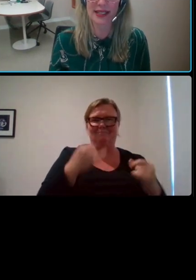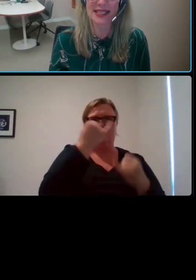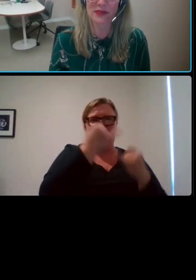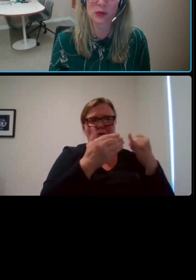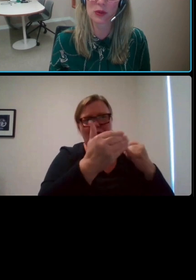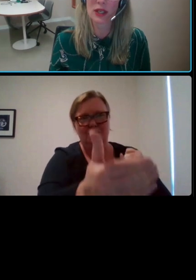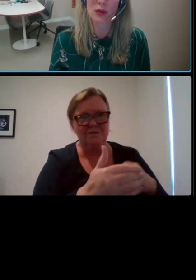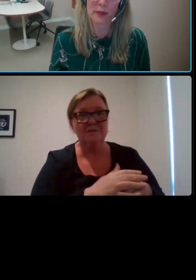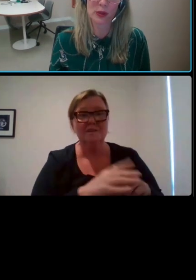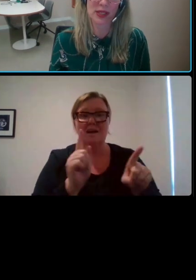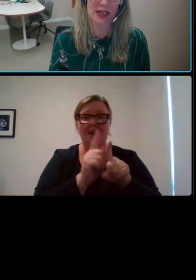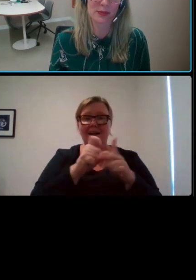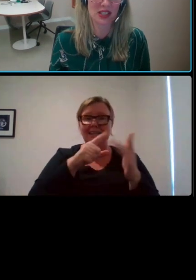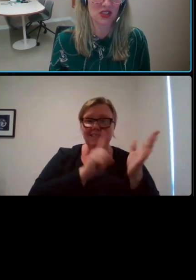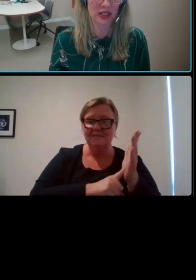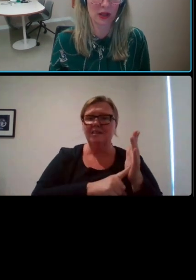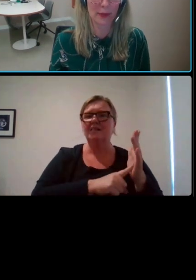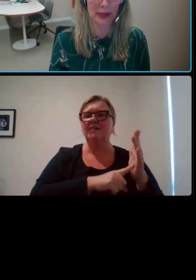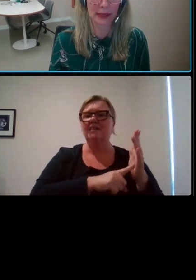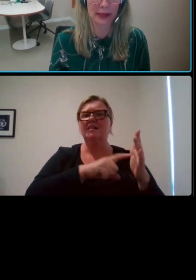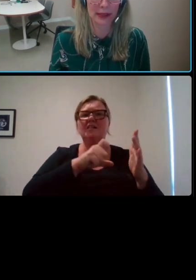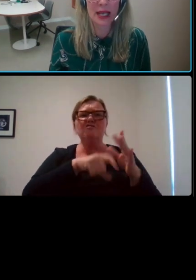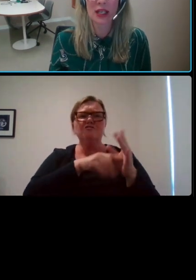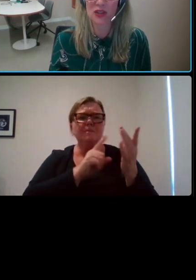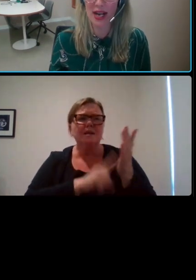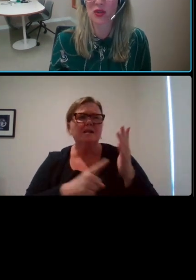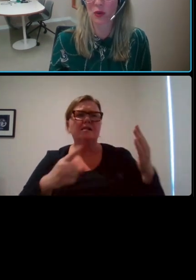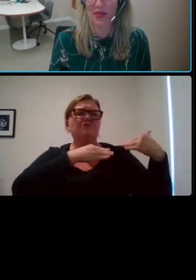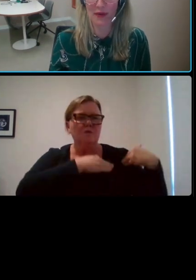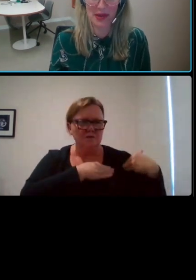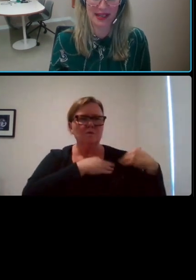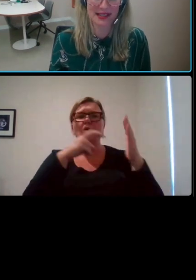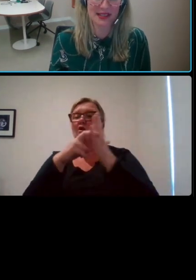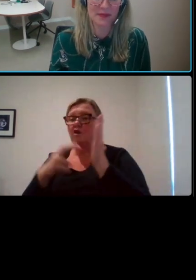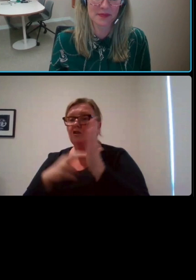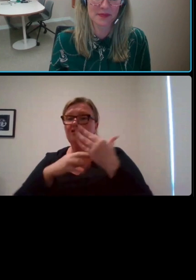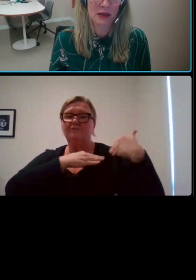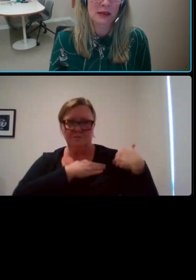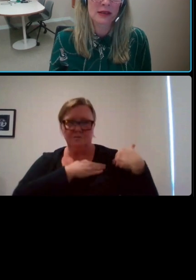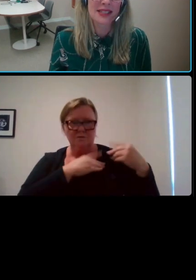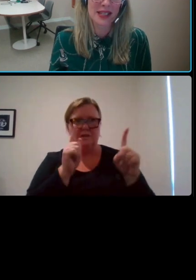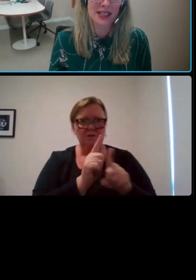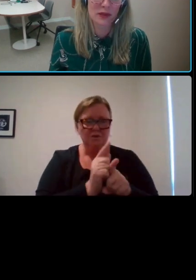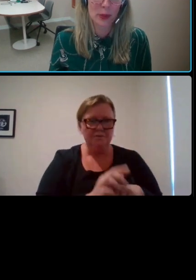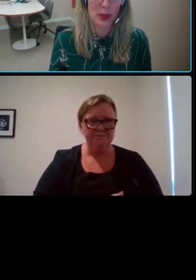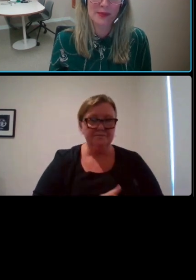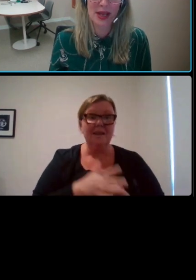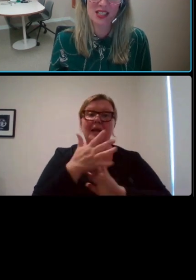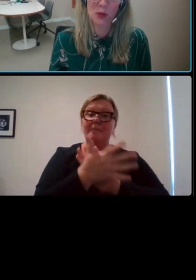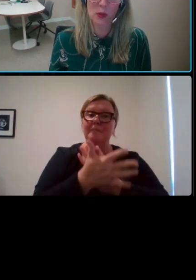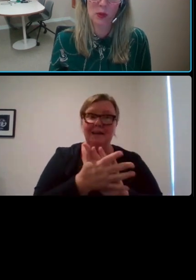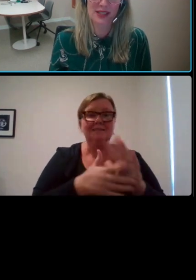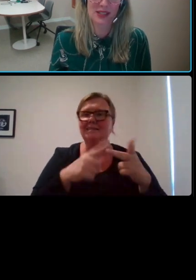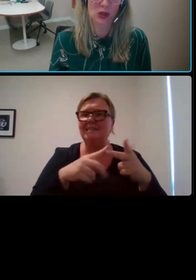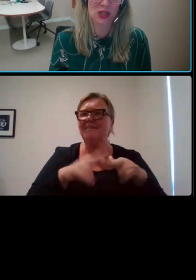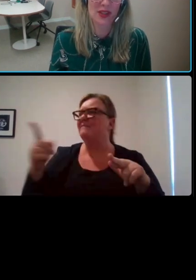disclosure, including civil, criminal, and administrative liability, contractual or other remedies. This means that if a person